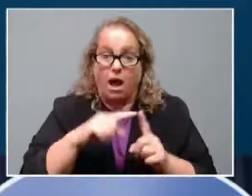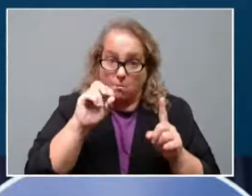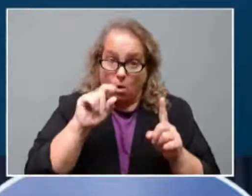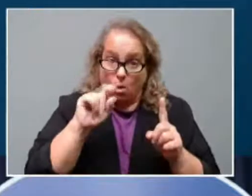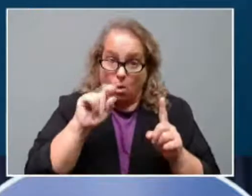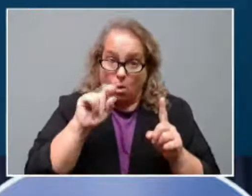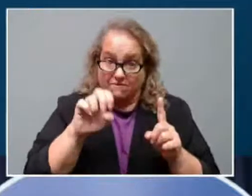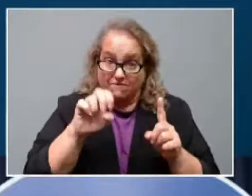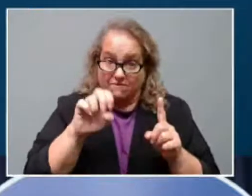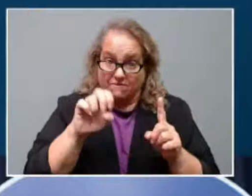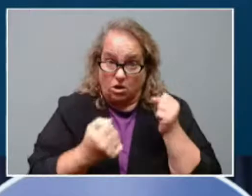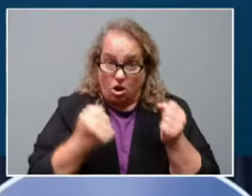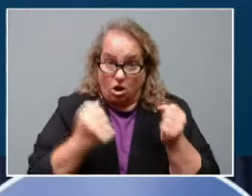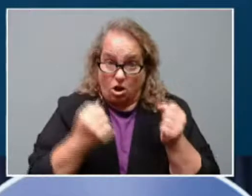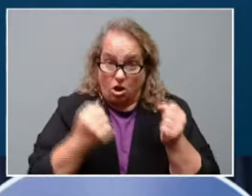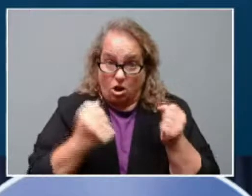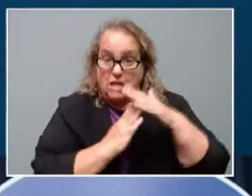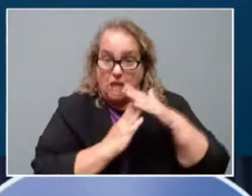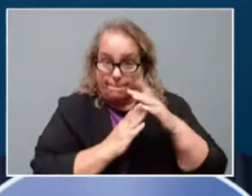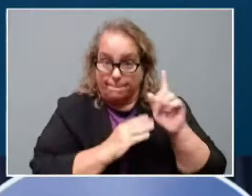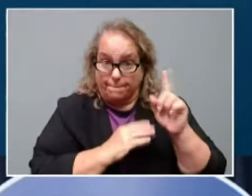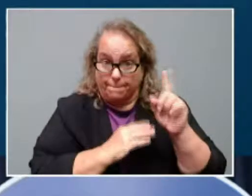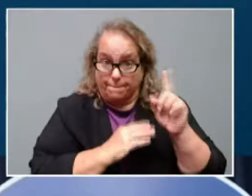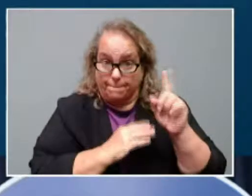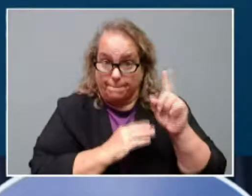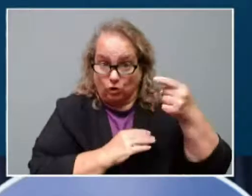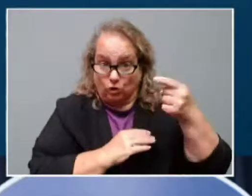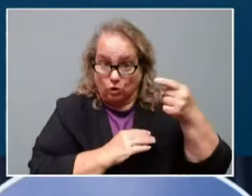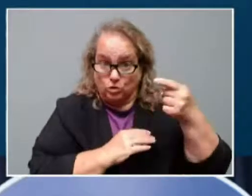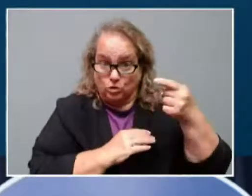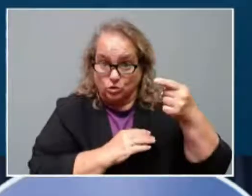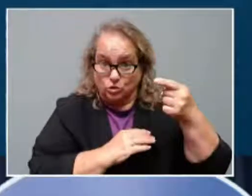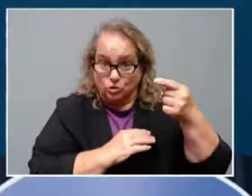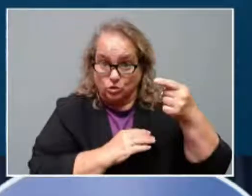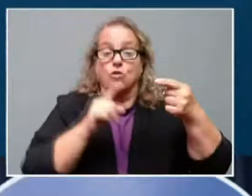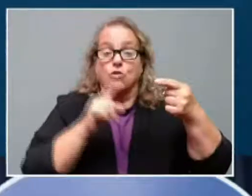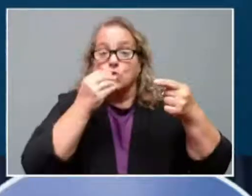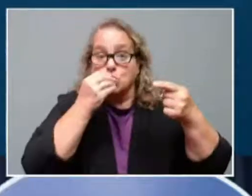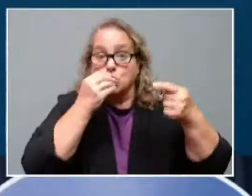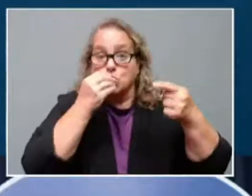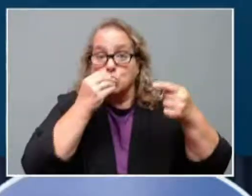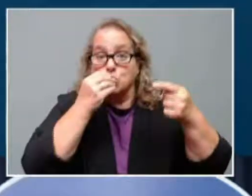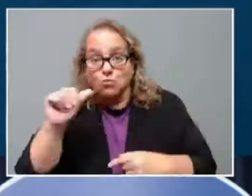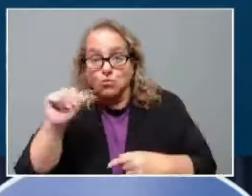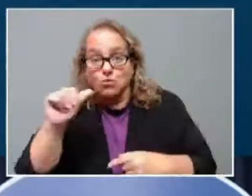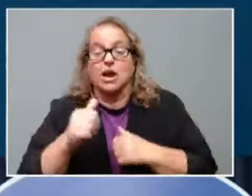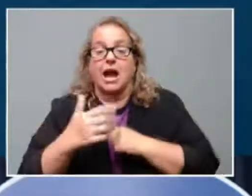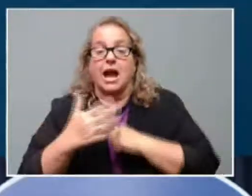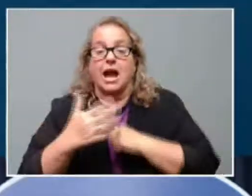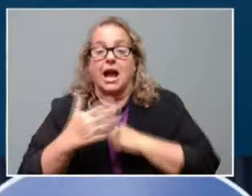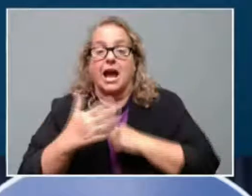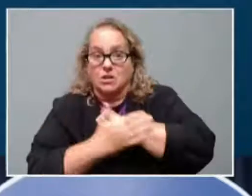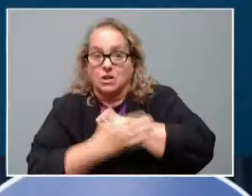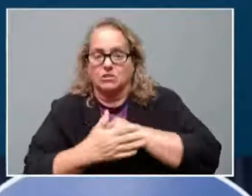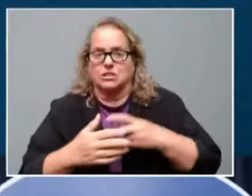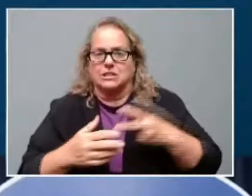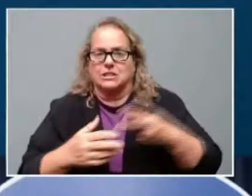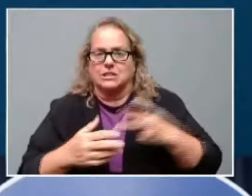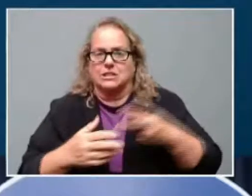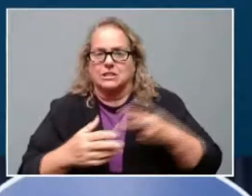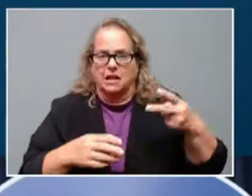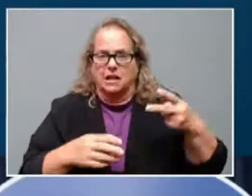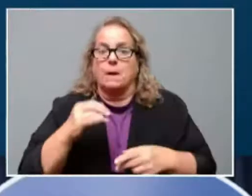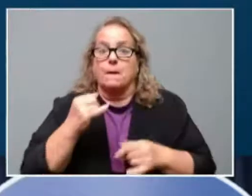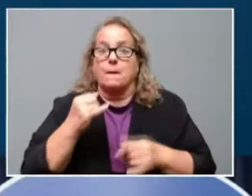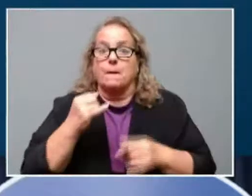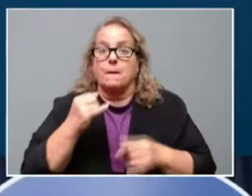Food, beverage, and agritech, there's $1 billion of new investment in it. Metals, $965 million. We're going to work to get that